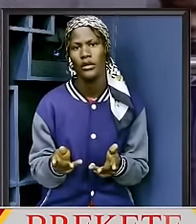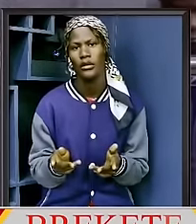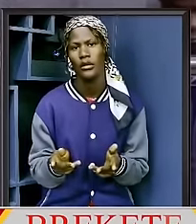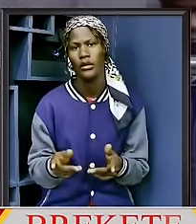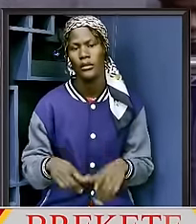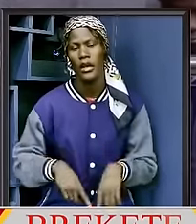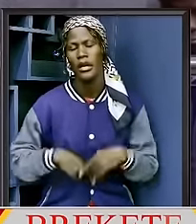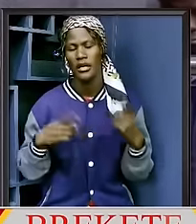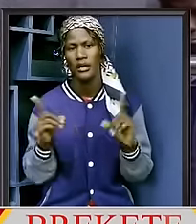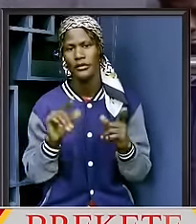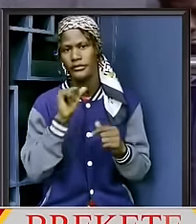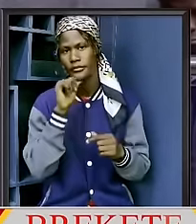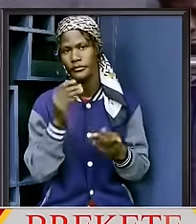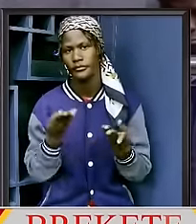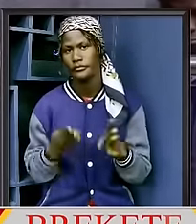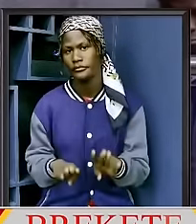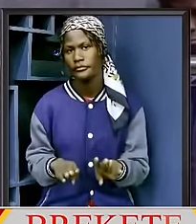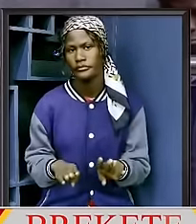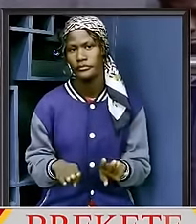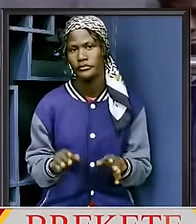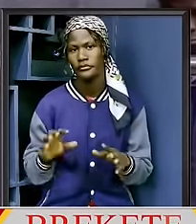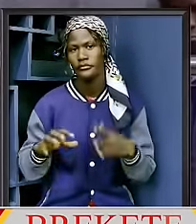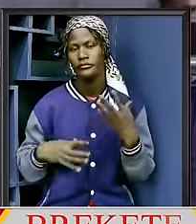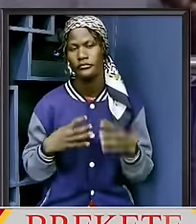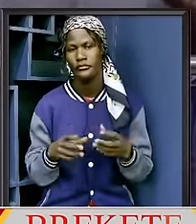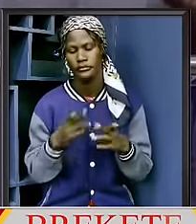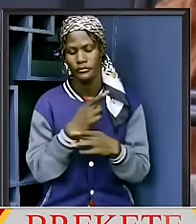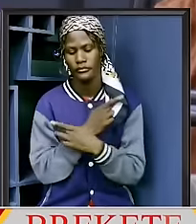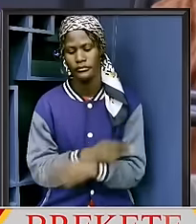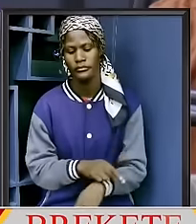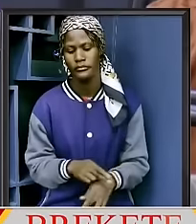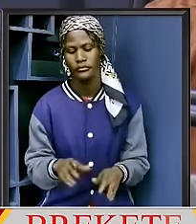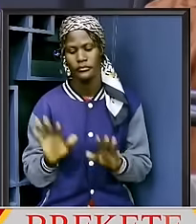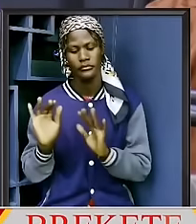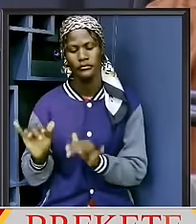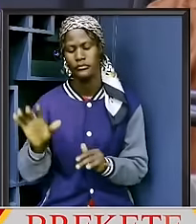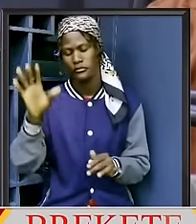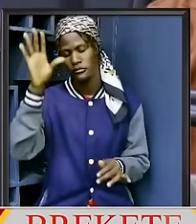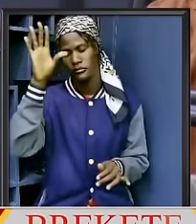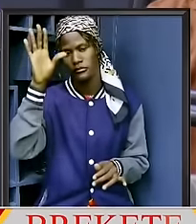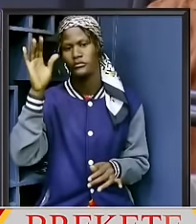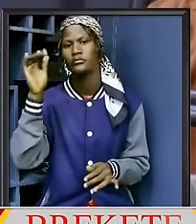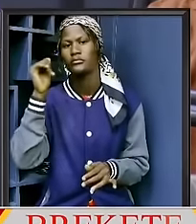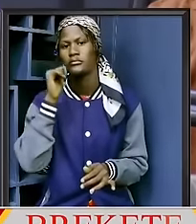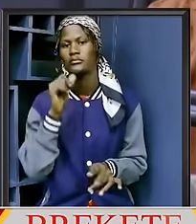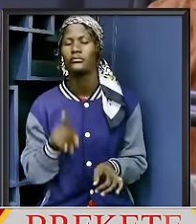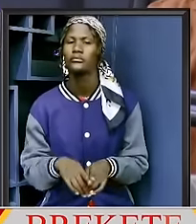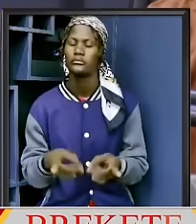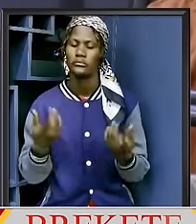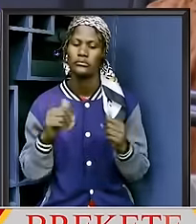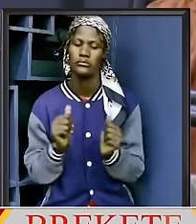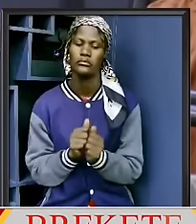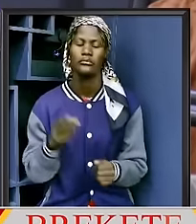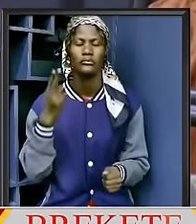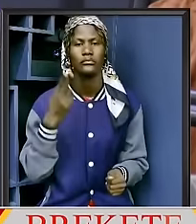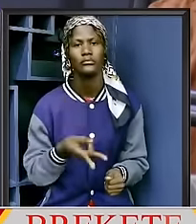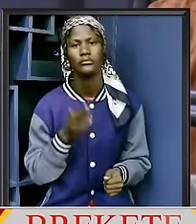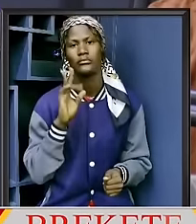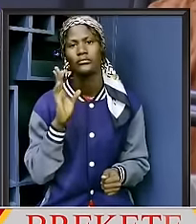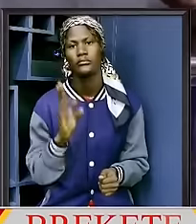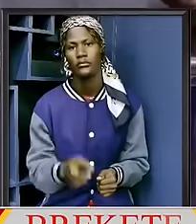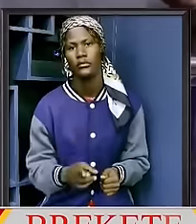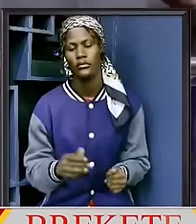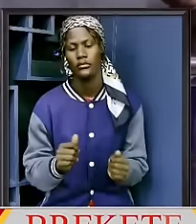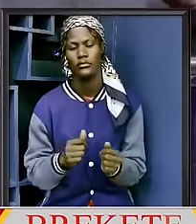rest. So I was there when the woman came, the guarantor, with her HR from